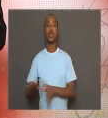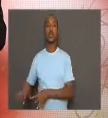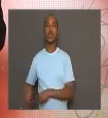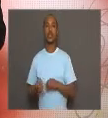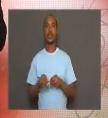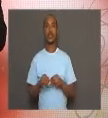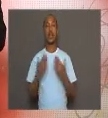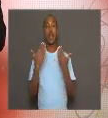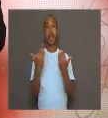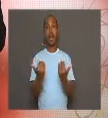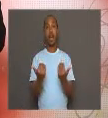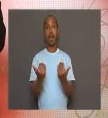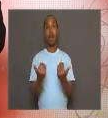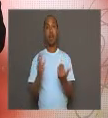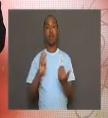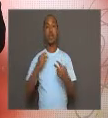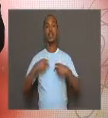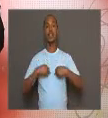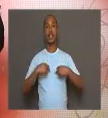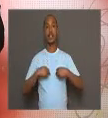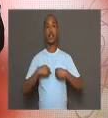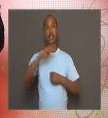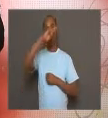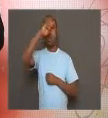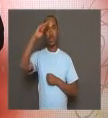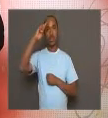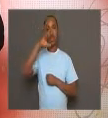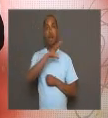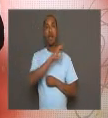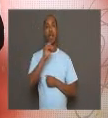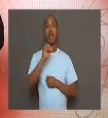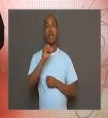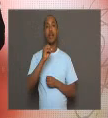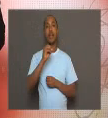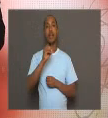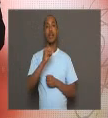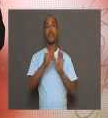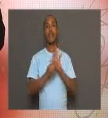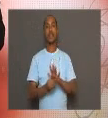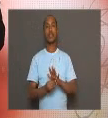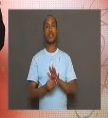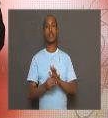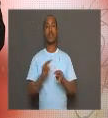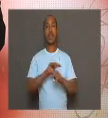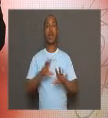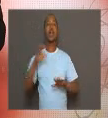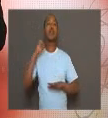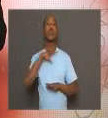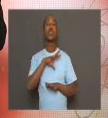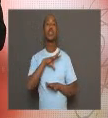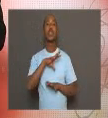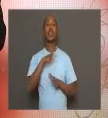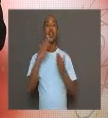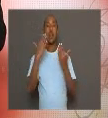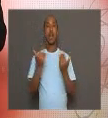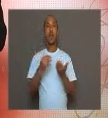Students, now that we have discussed the causes and effects of land pollution, let